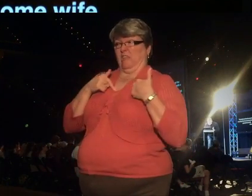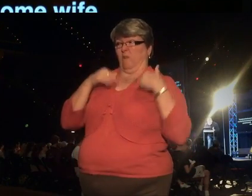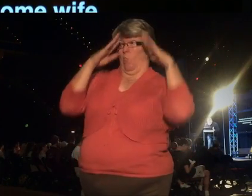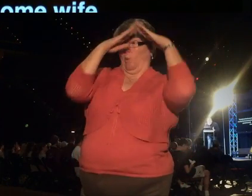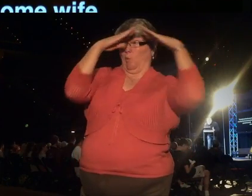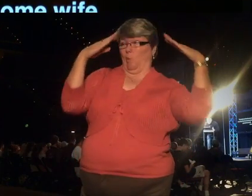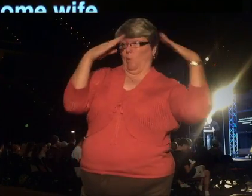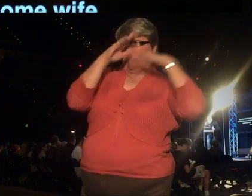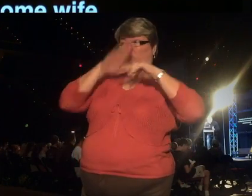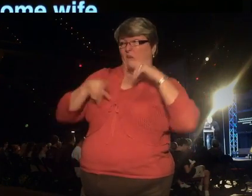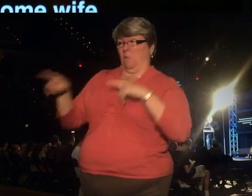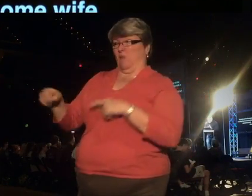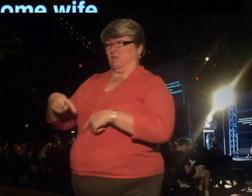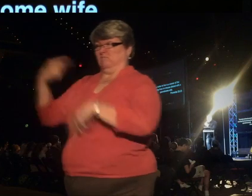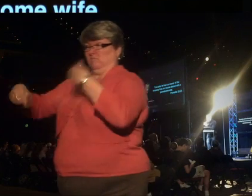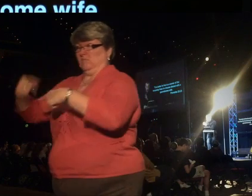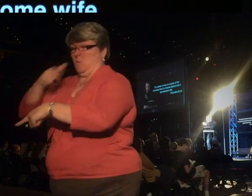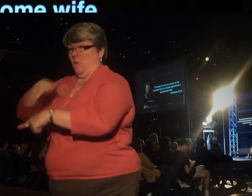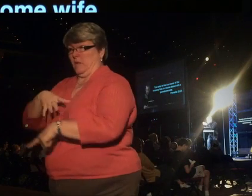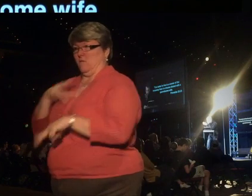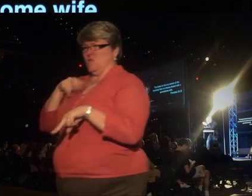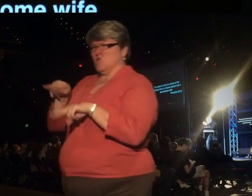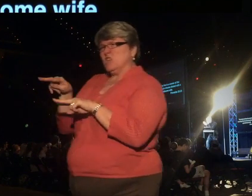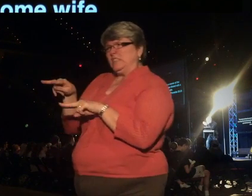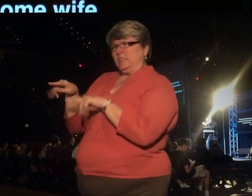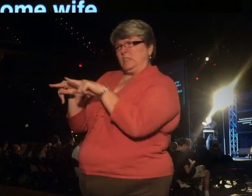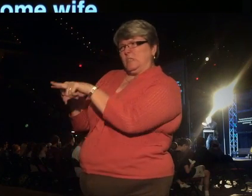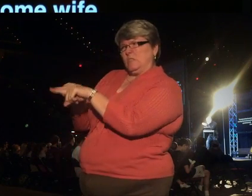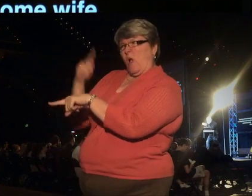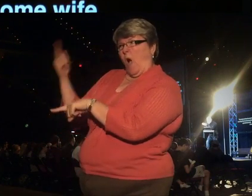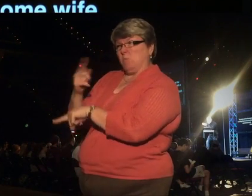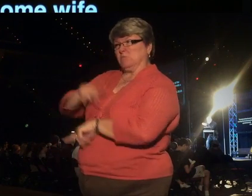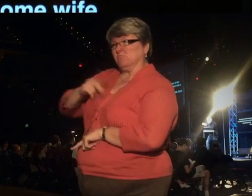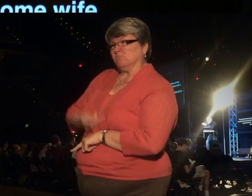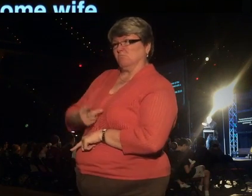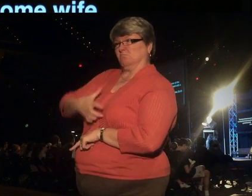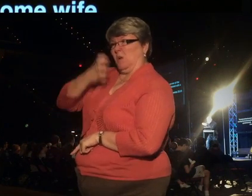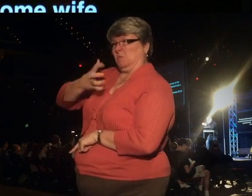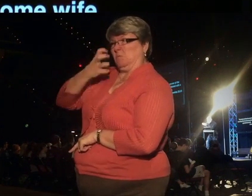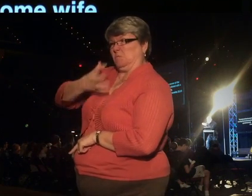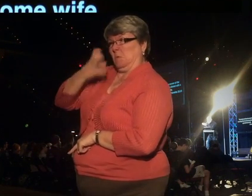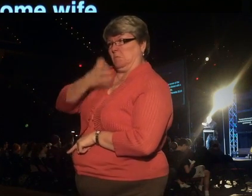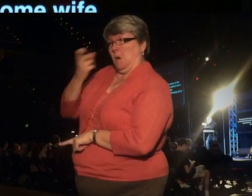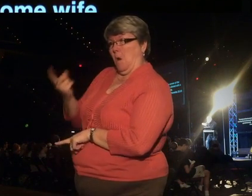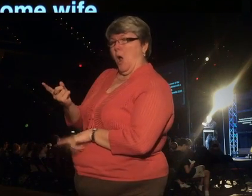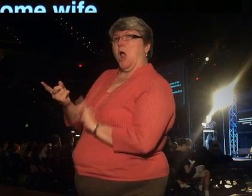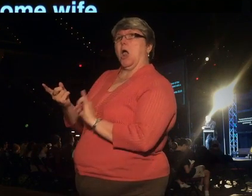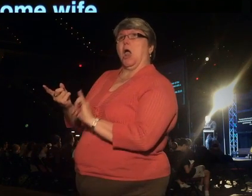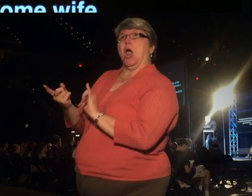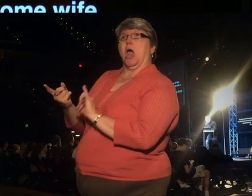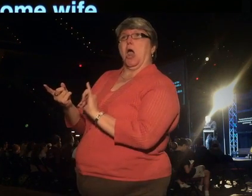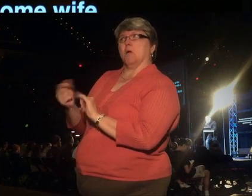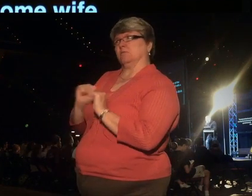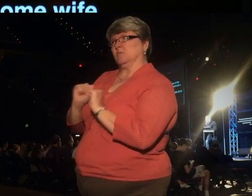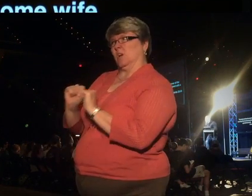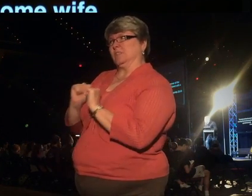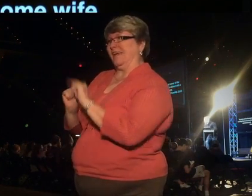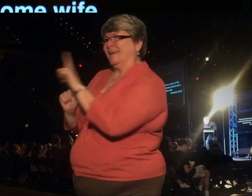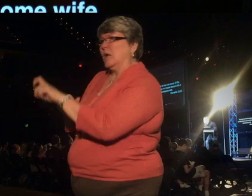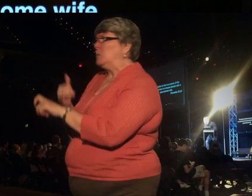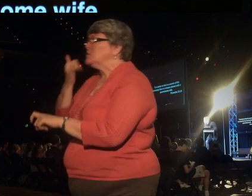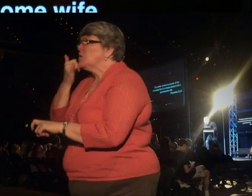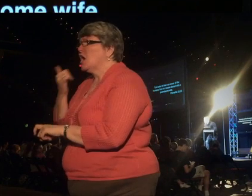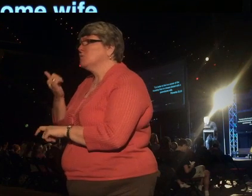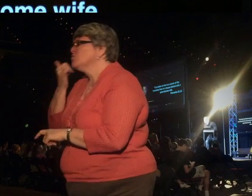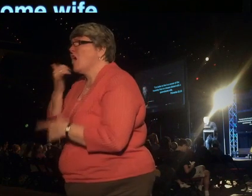corner of a roof than with a contentious woman. All right, and then you start looking at her and go, is she always upset? Right? Am I constantly having to